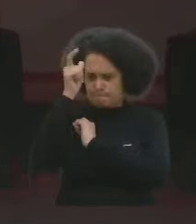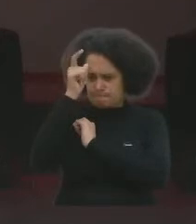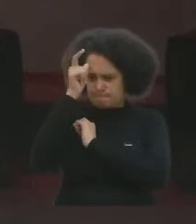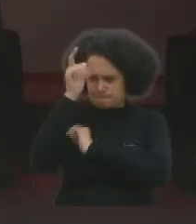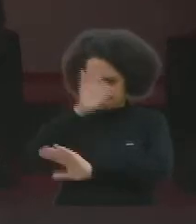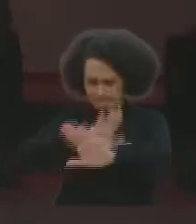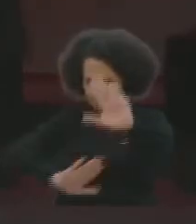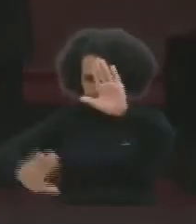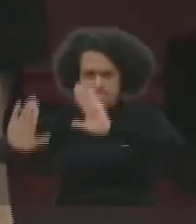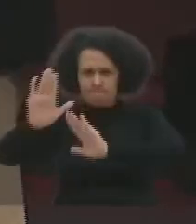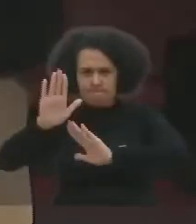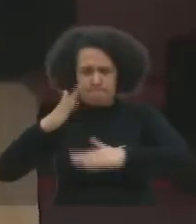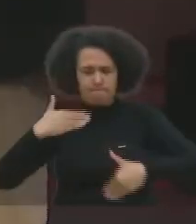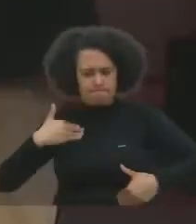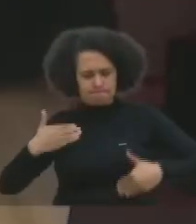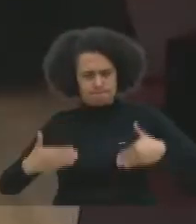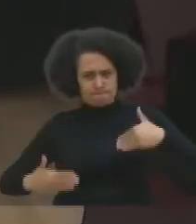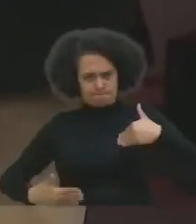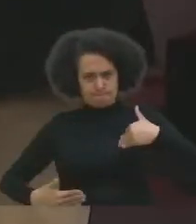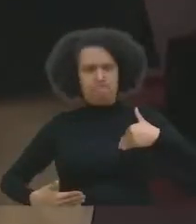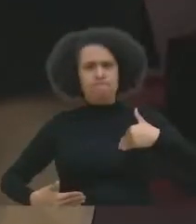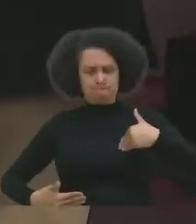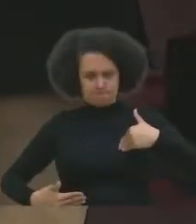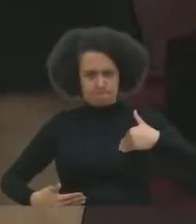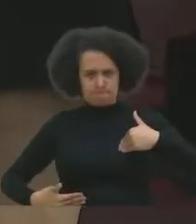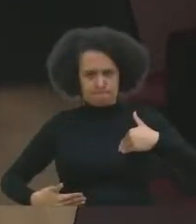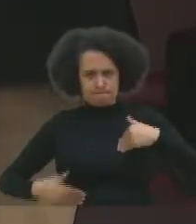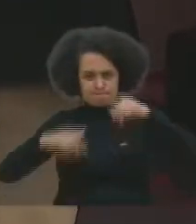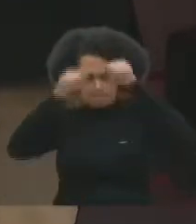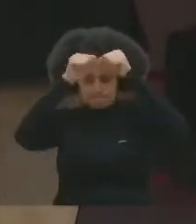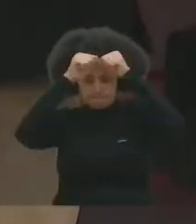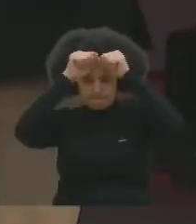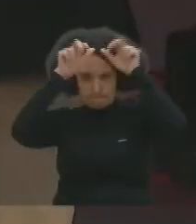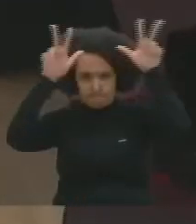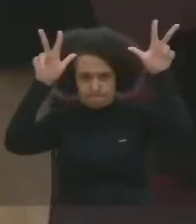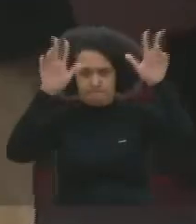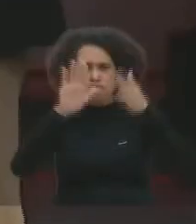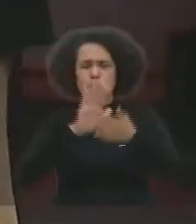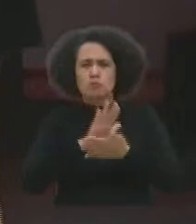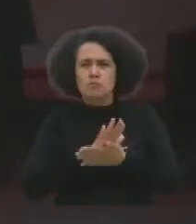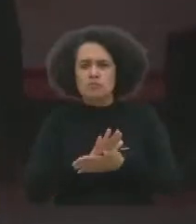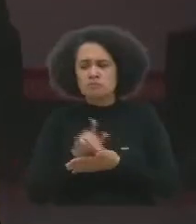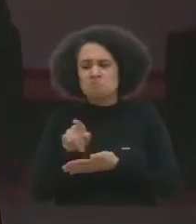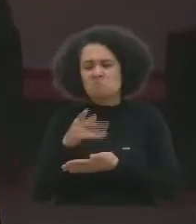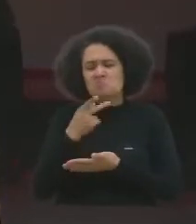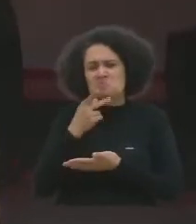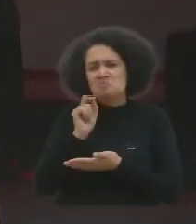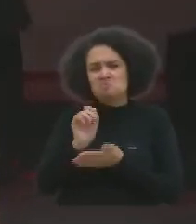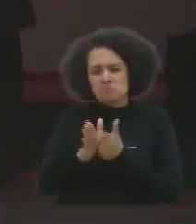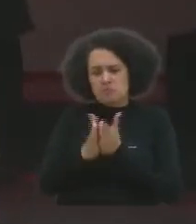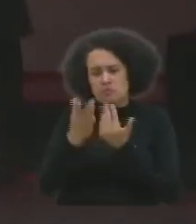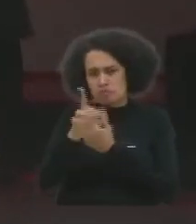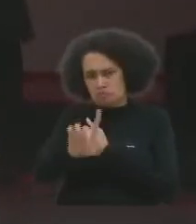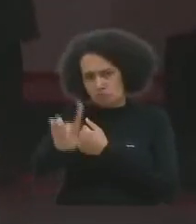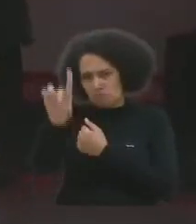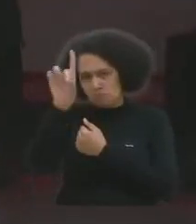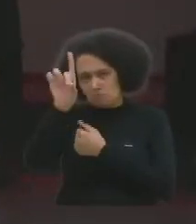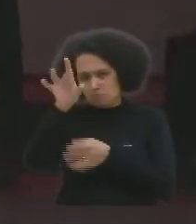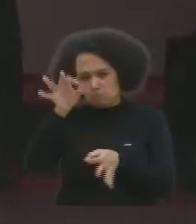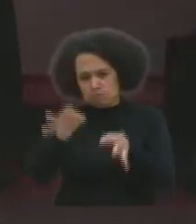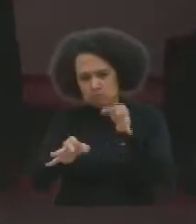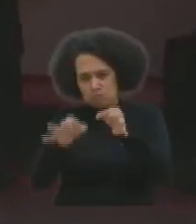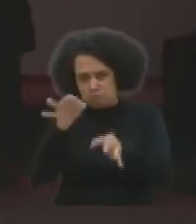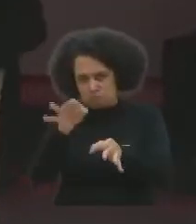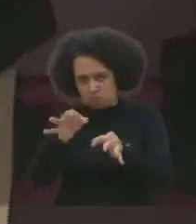pelo corpo de Moisés. And the scripture there says he doesn't judge Satan. Ele, a escritura diz que ele não julga